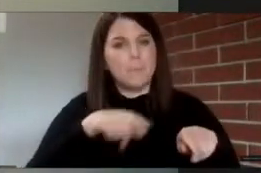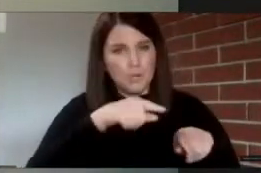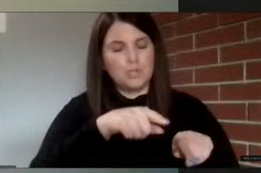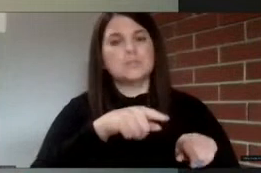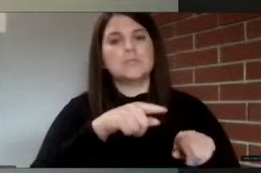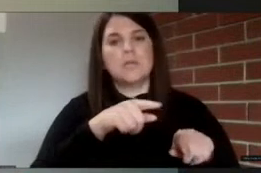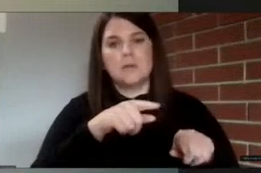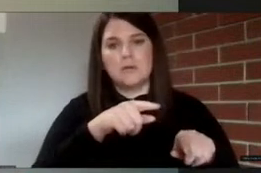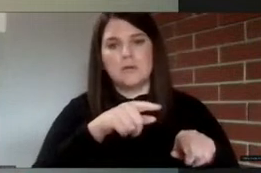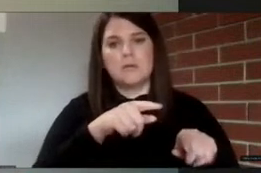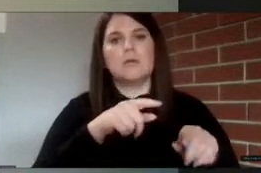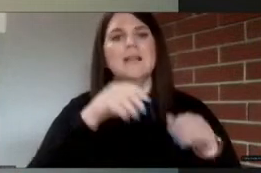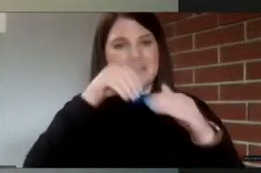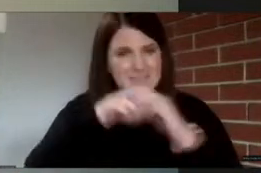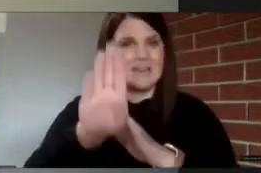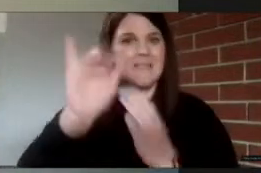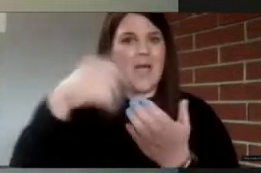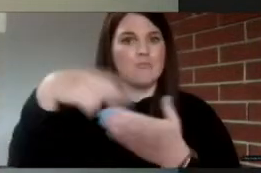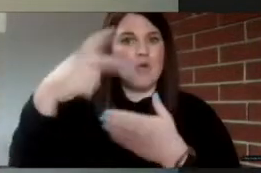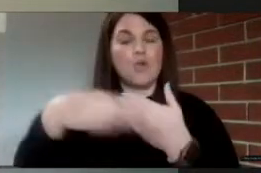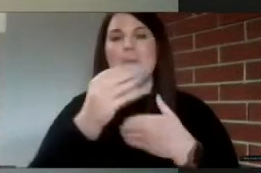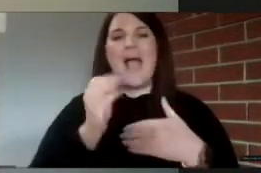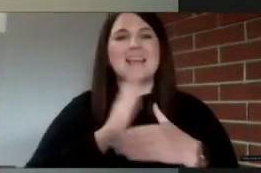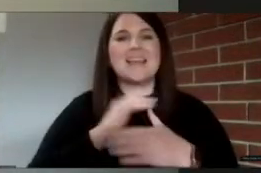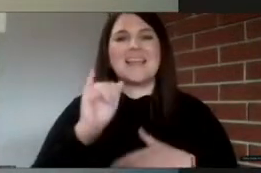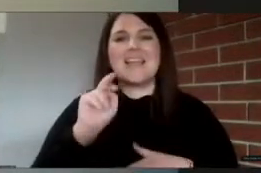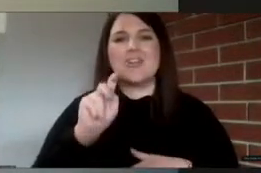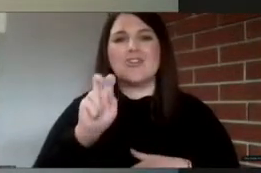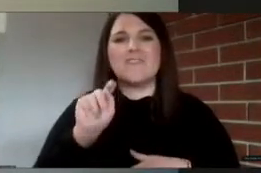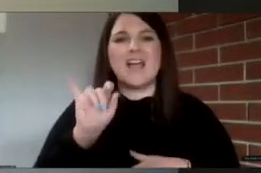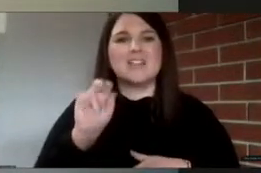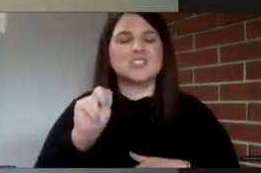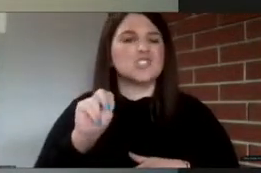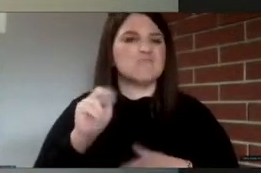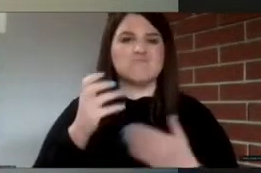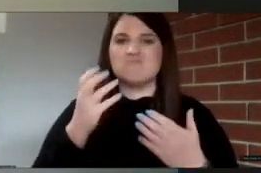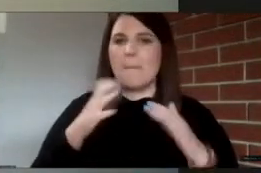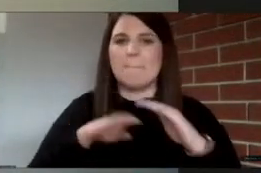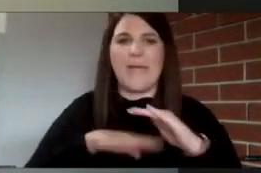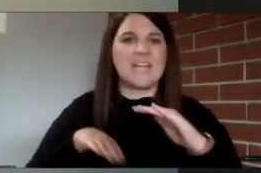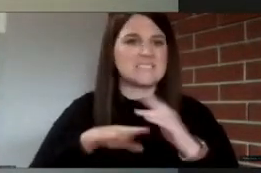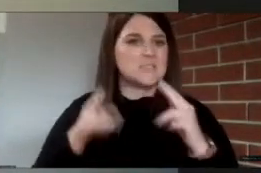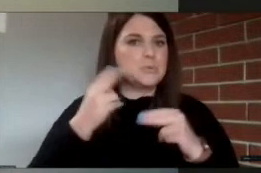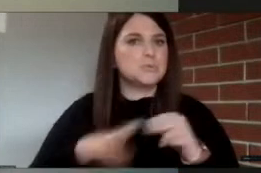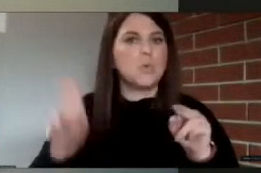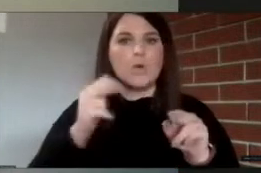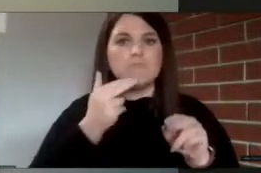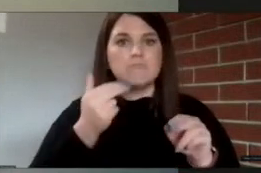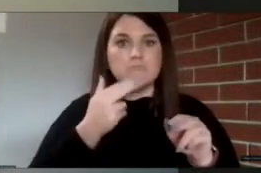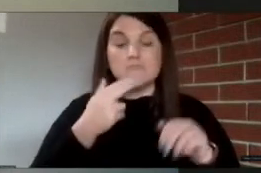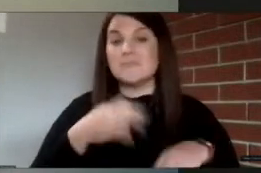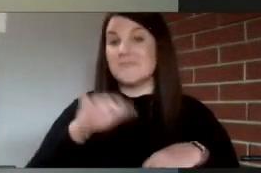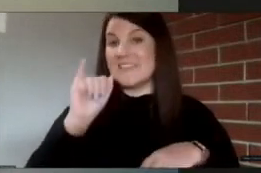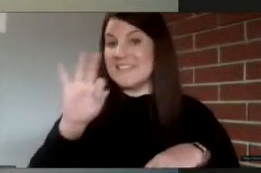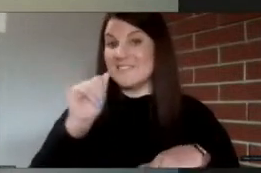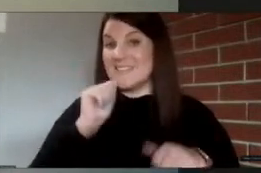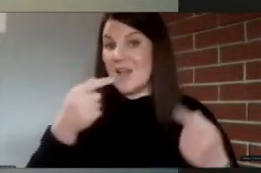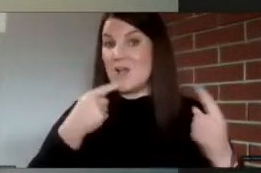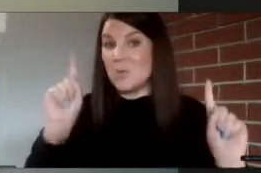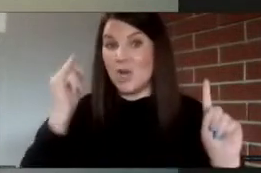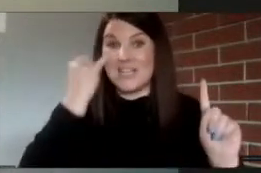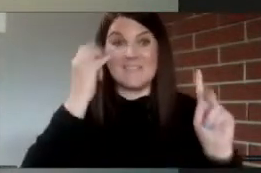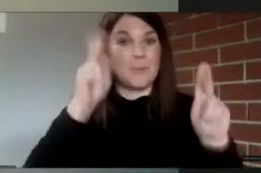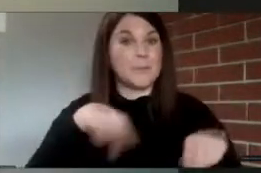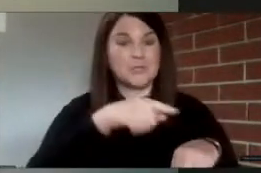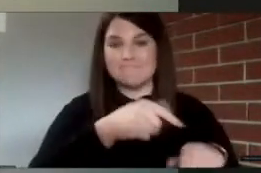the intervention is very basic and modularized and can be done in a short period of time. And if it doesn't work, if the person